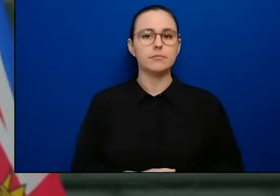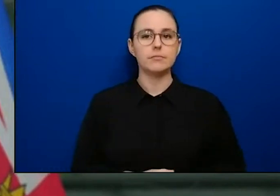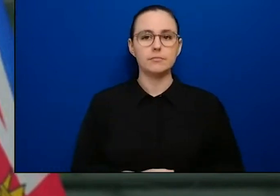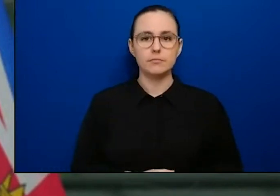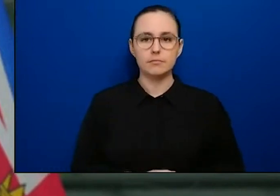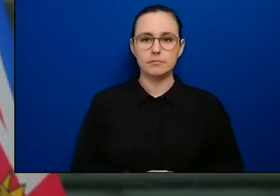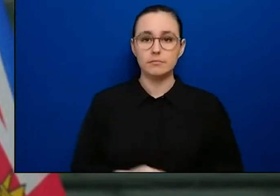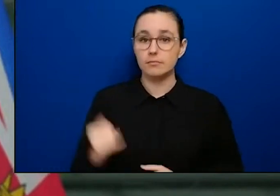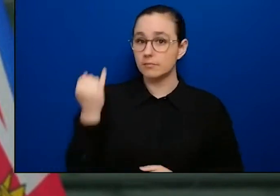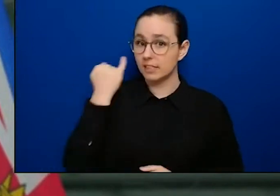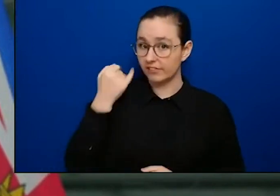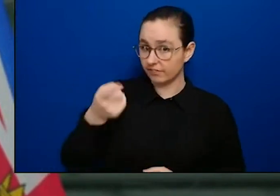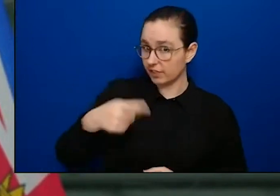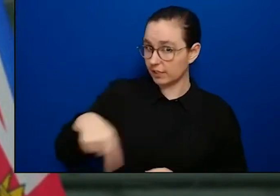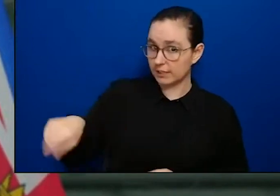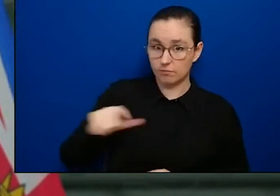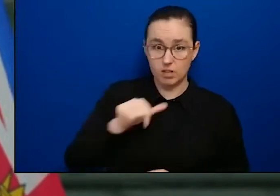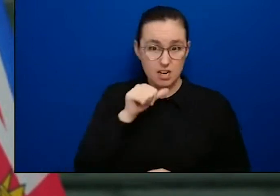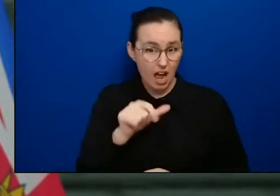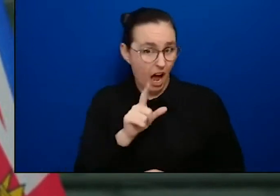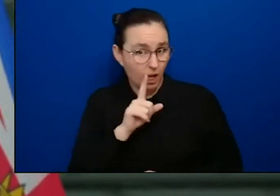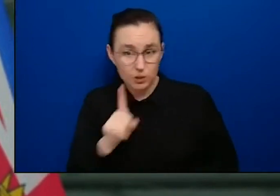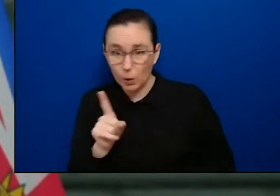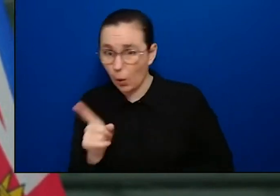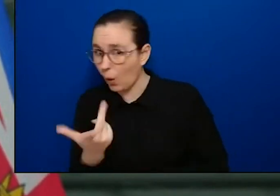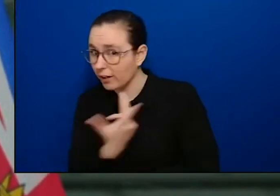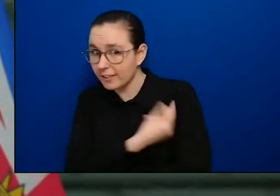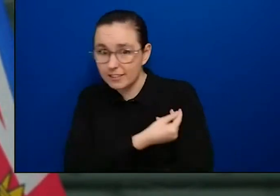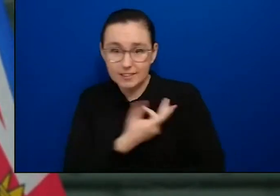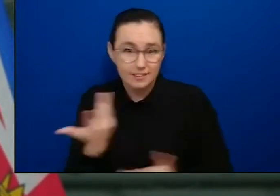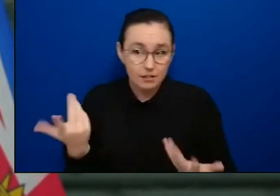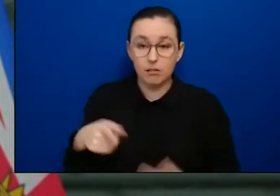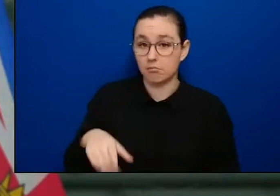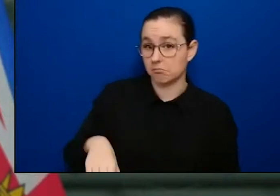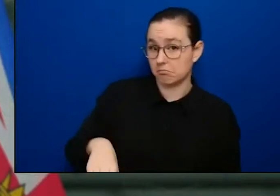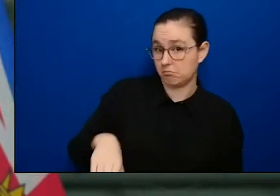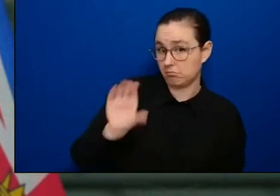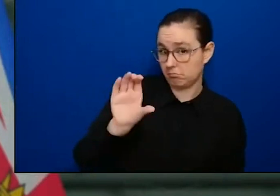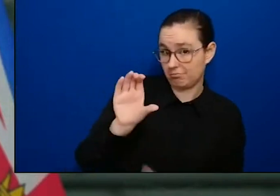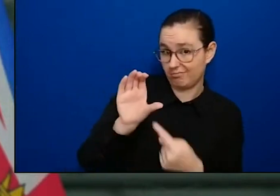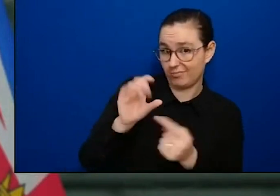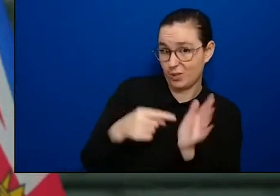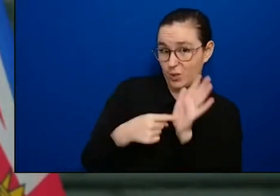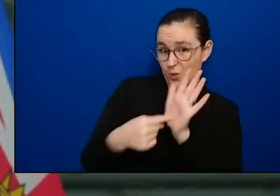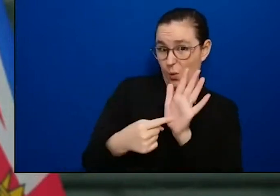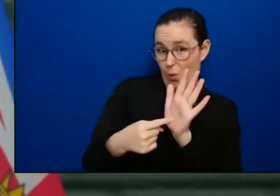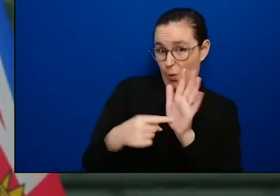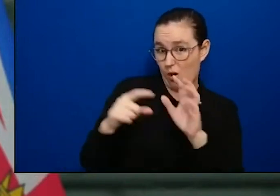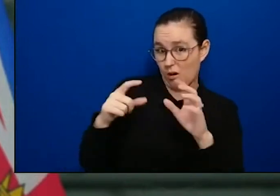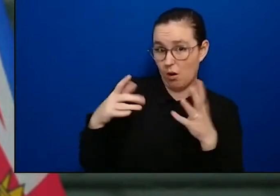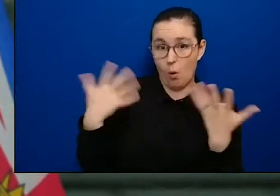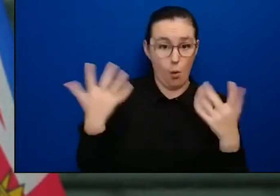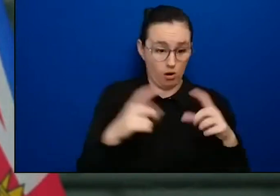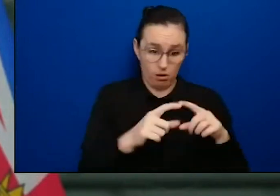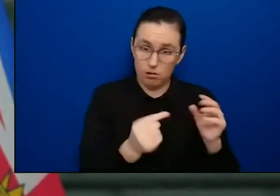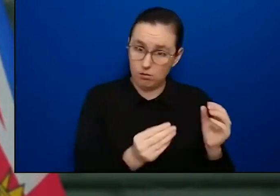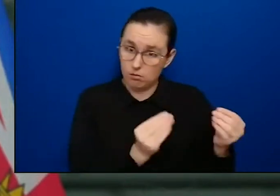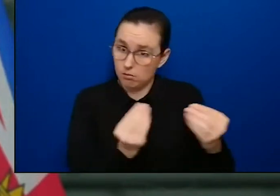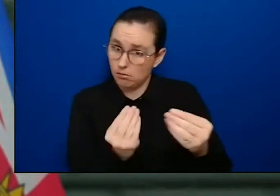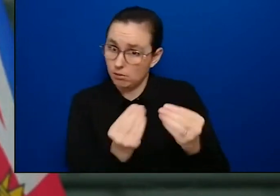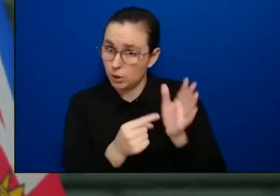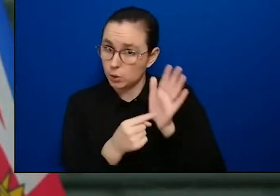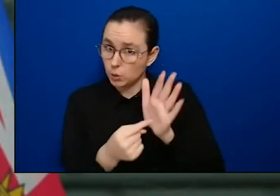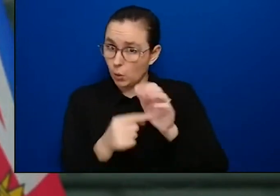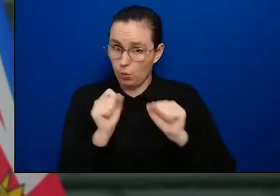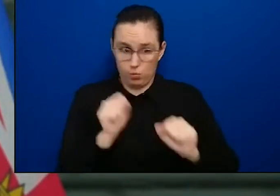but will allow flexibility for you and your congregations to work with congregants to provide proof of vaccination by other means. And I